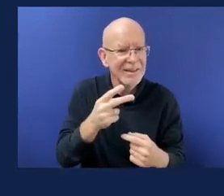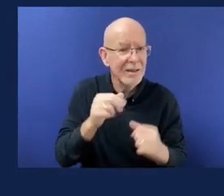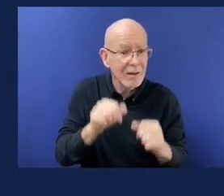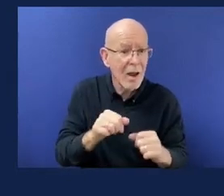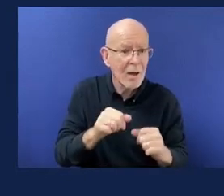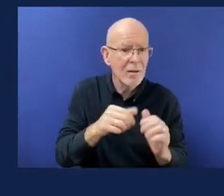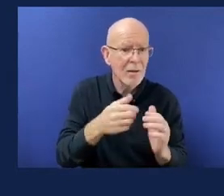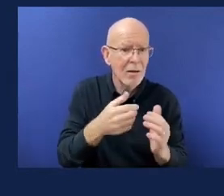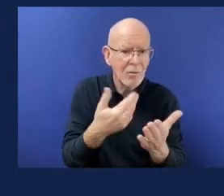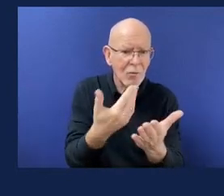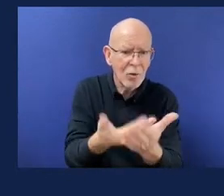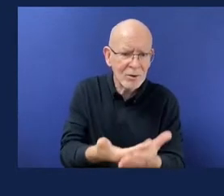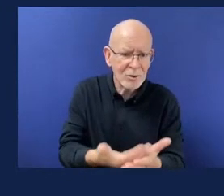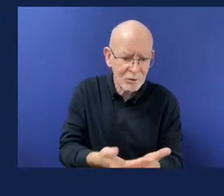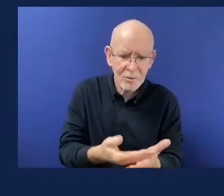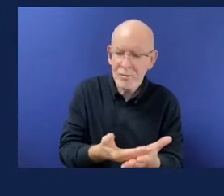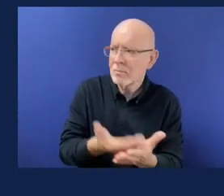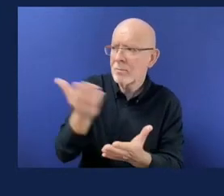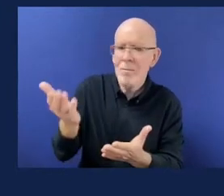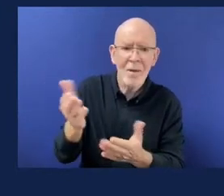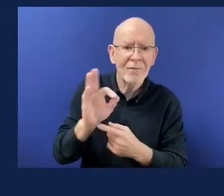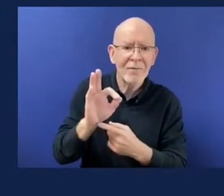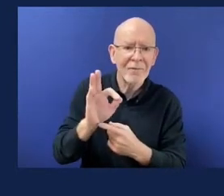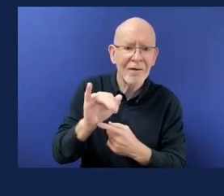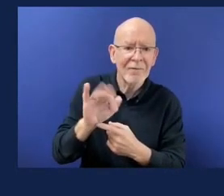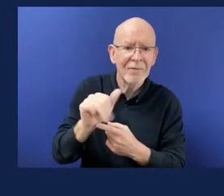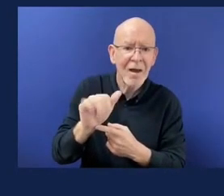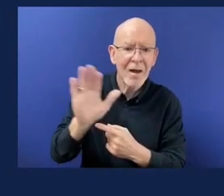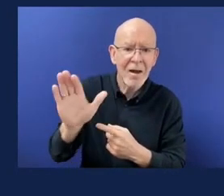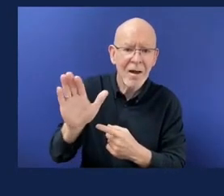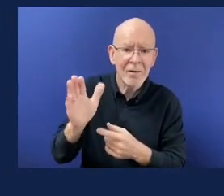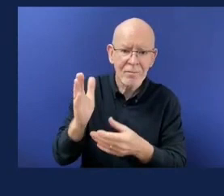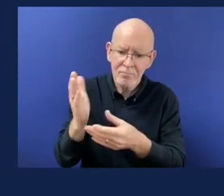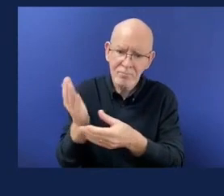If we could move to the next slide, please.